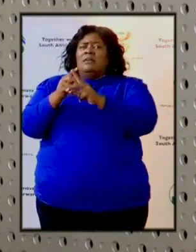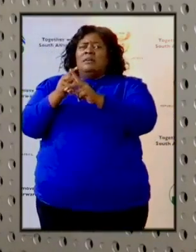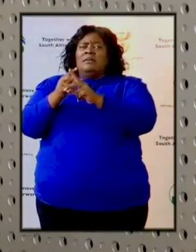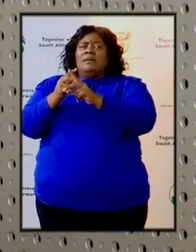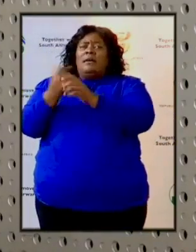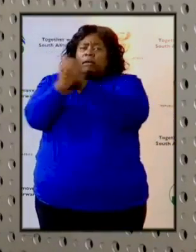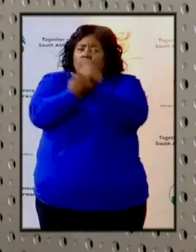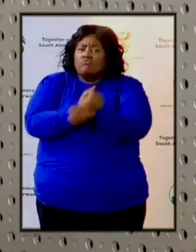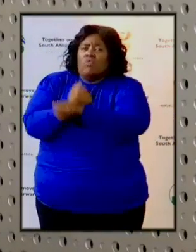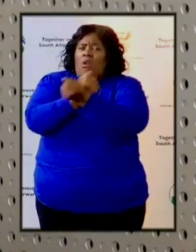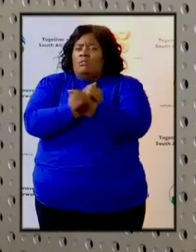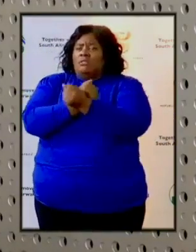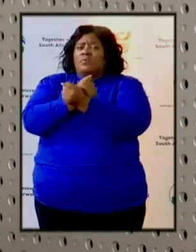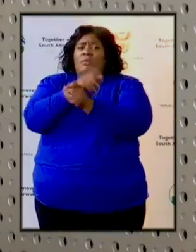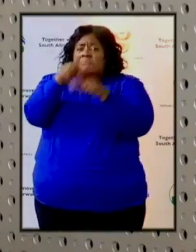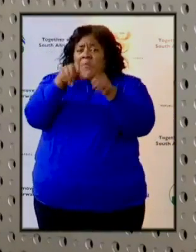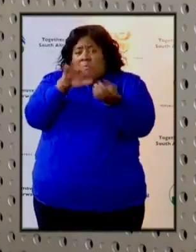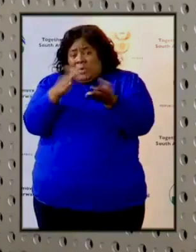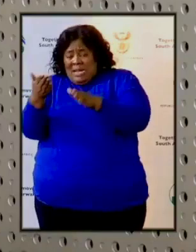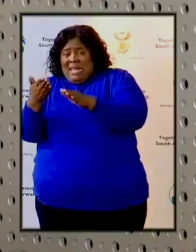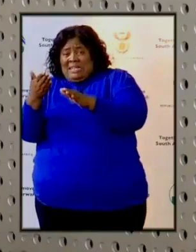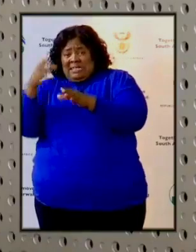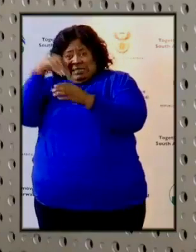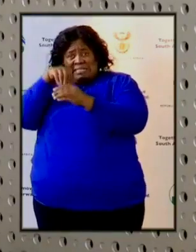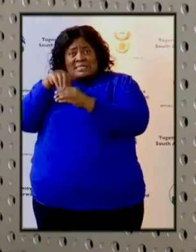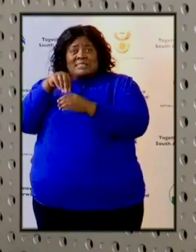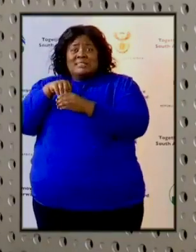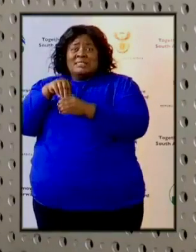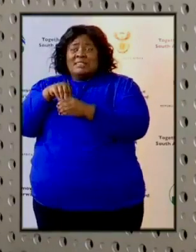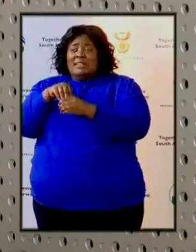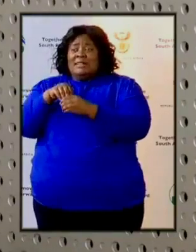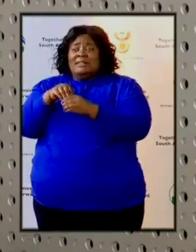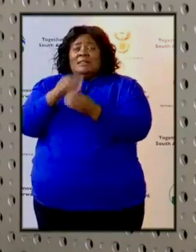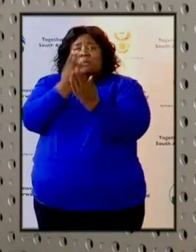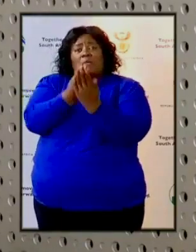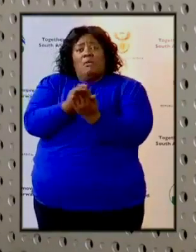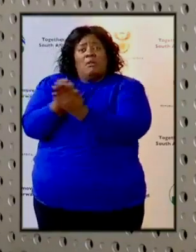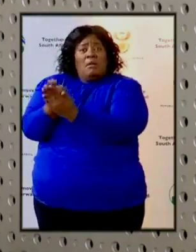carrying bodies of our people, we will do everything we